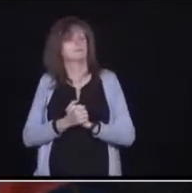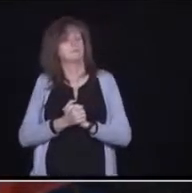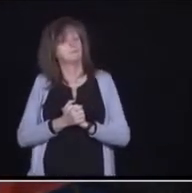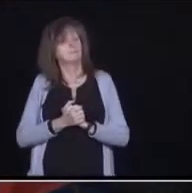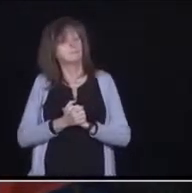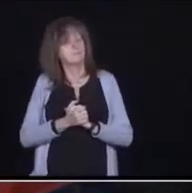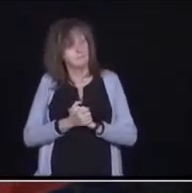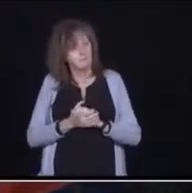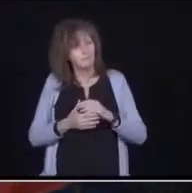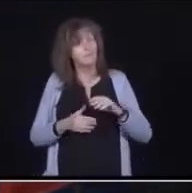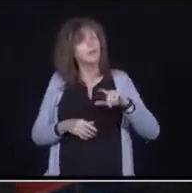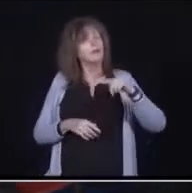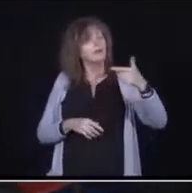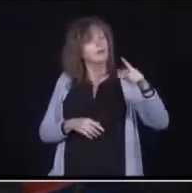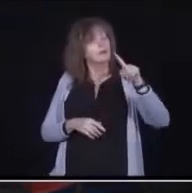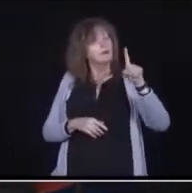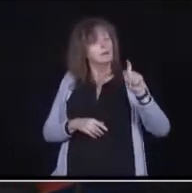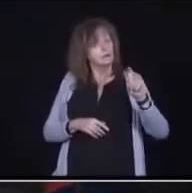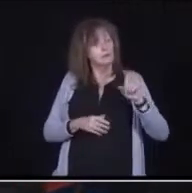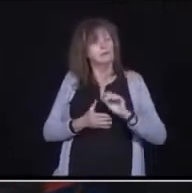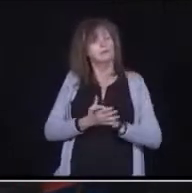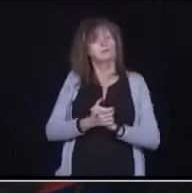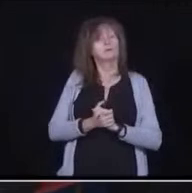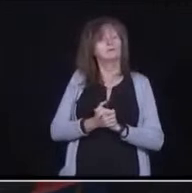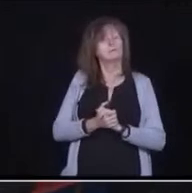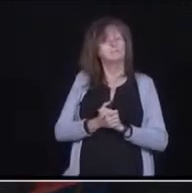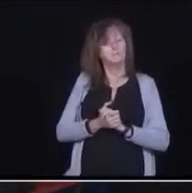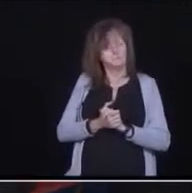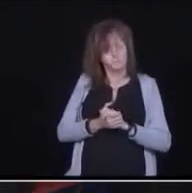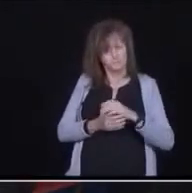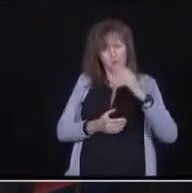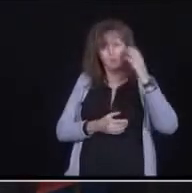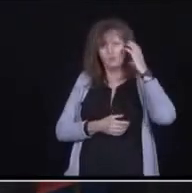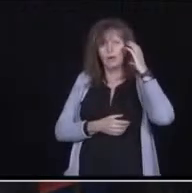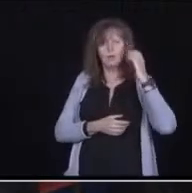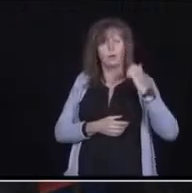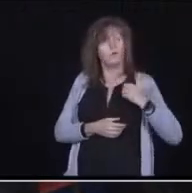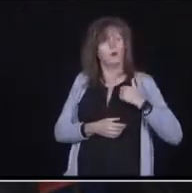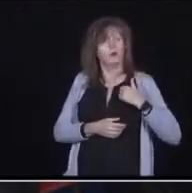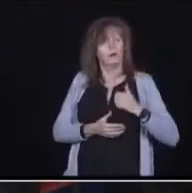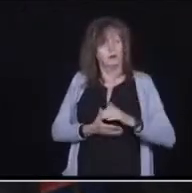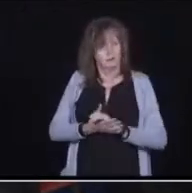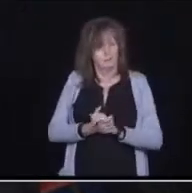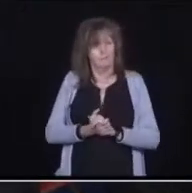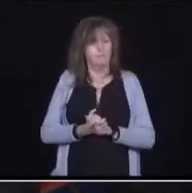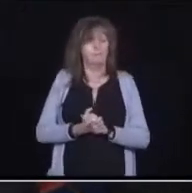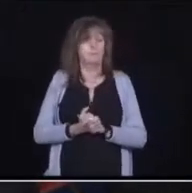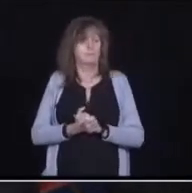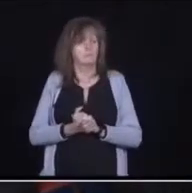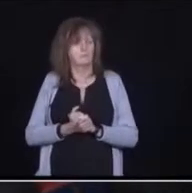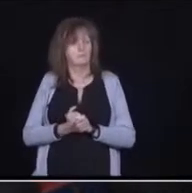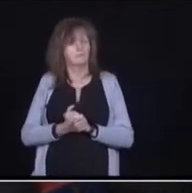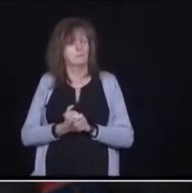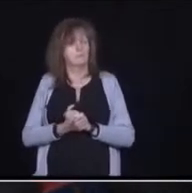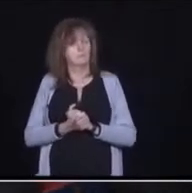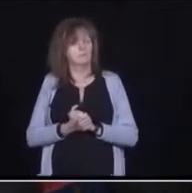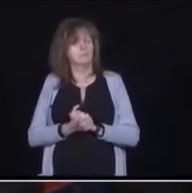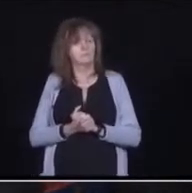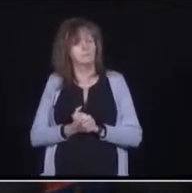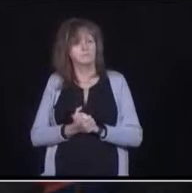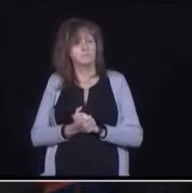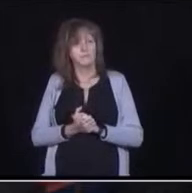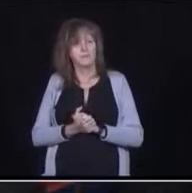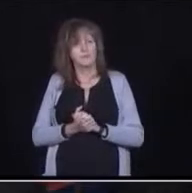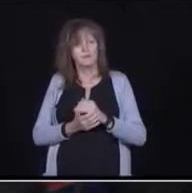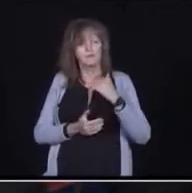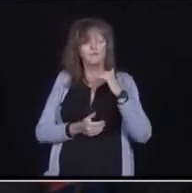Natasha McDonald with Radio Canada. Hi, Natasha. Hi, my question is for the Premier. Yes. I've